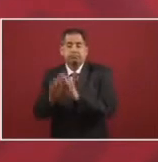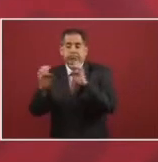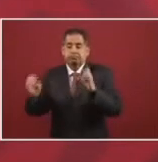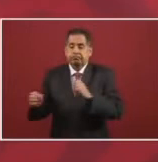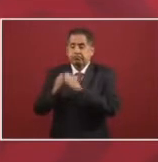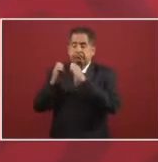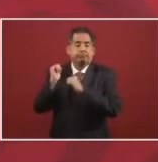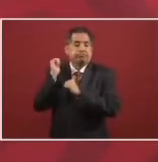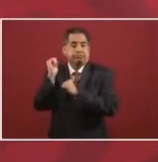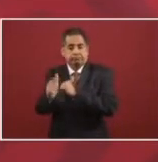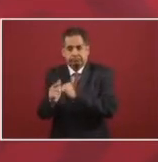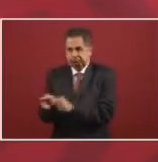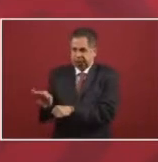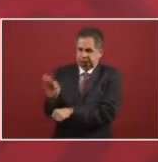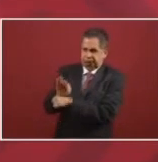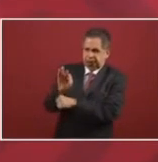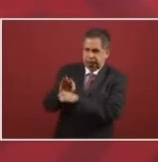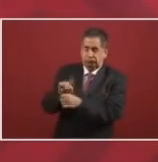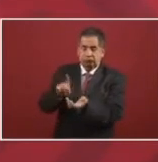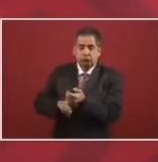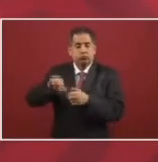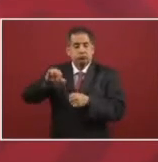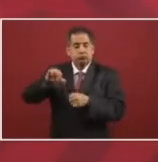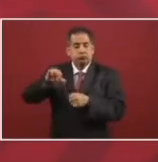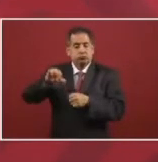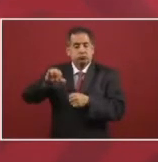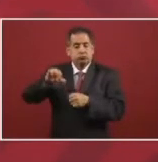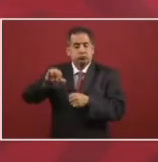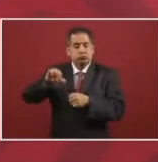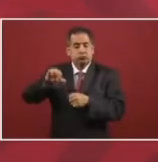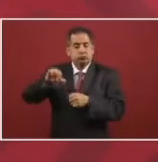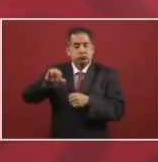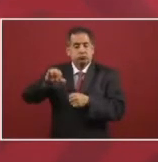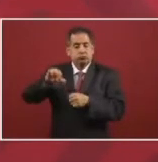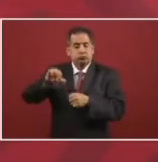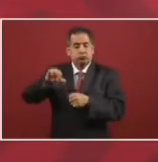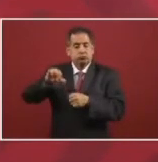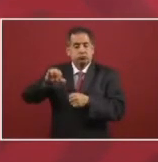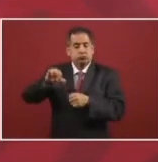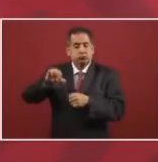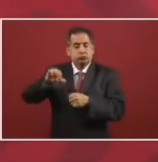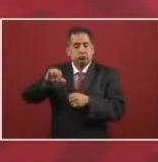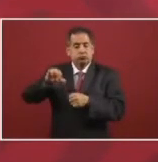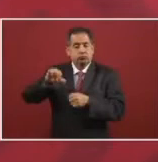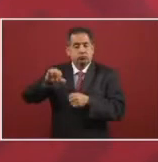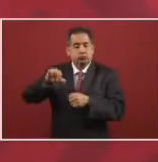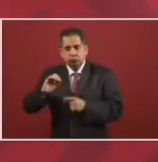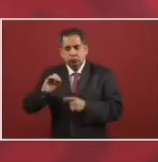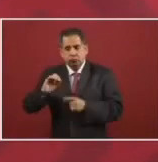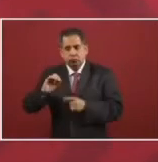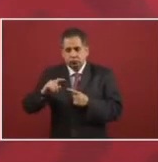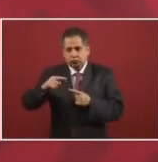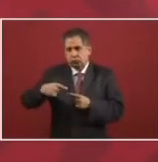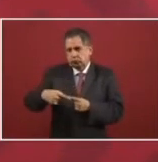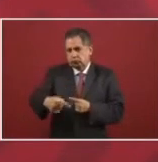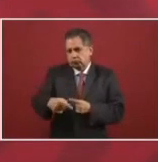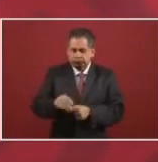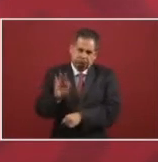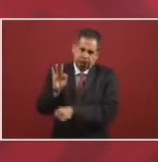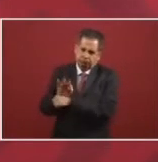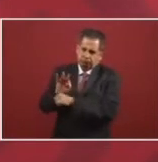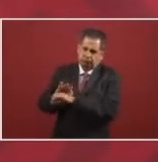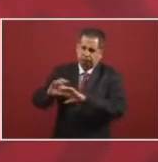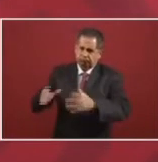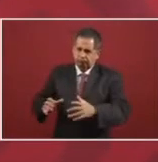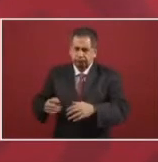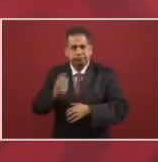them. Sea hoy o los próximos días. Whether it be now or within the next few days. Esta es la postura